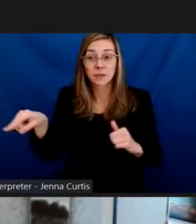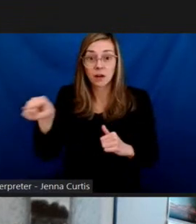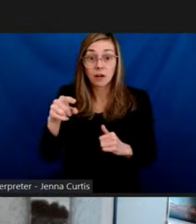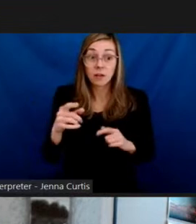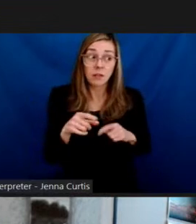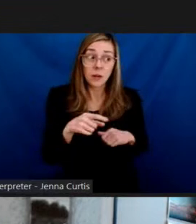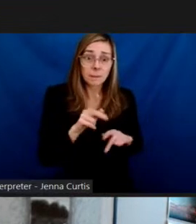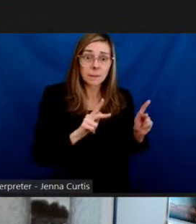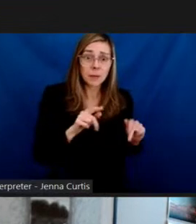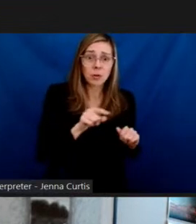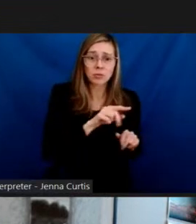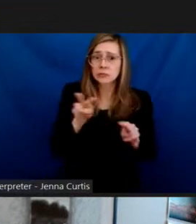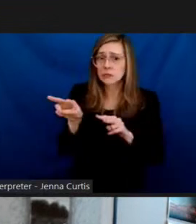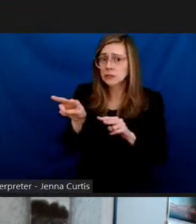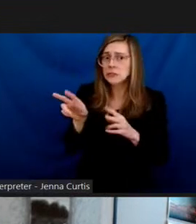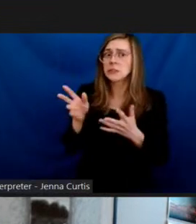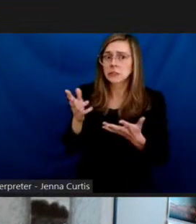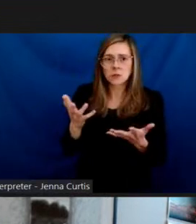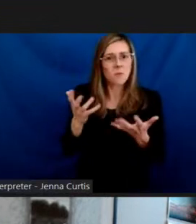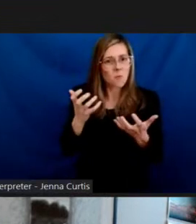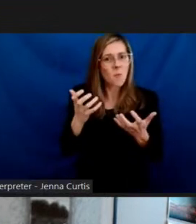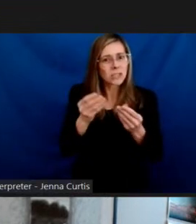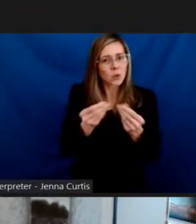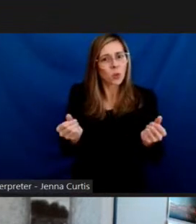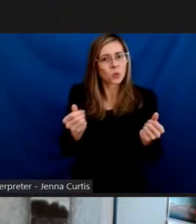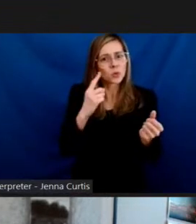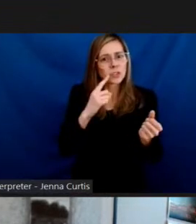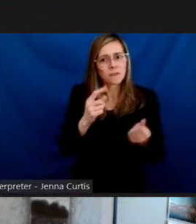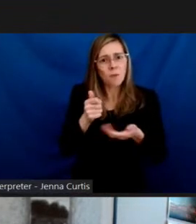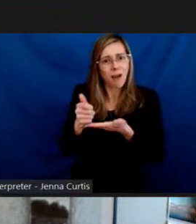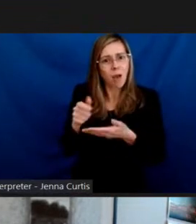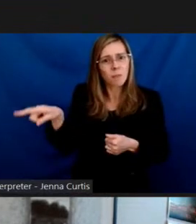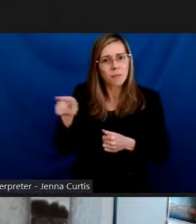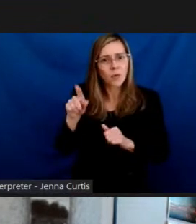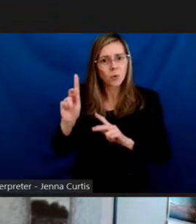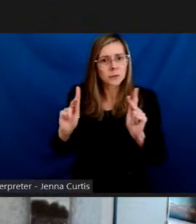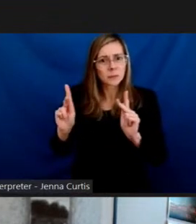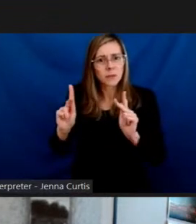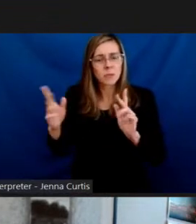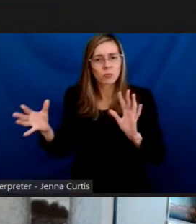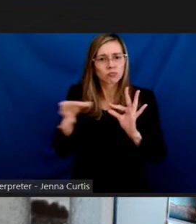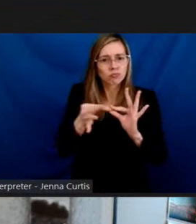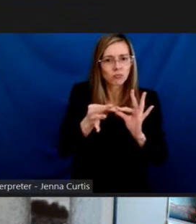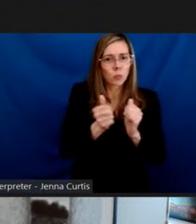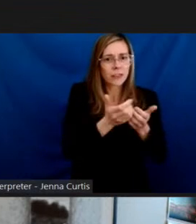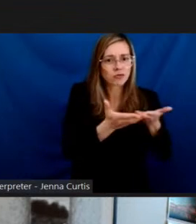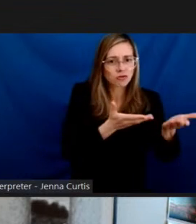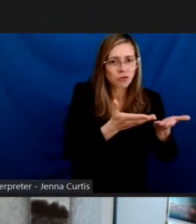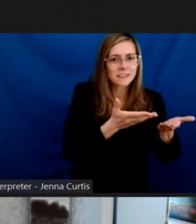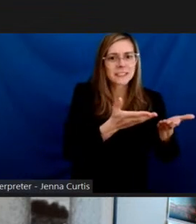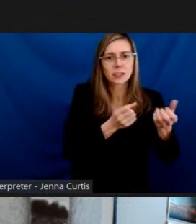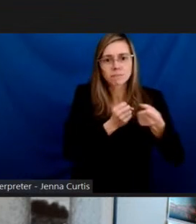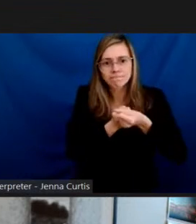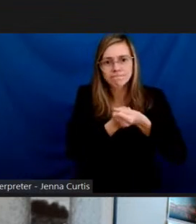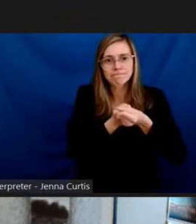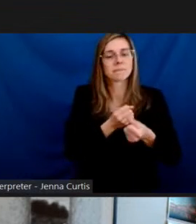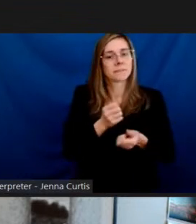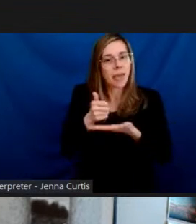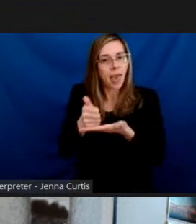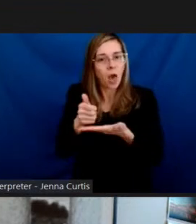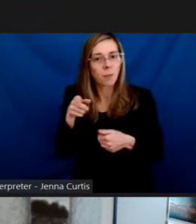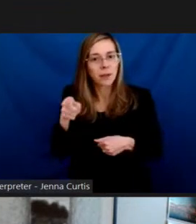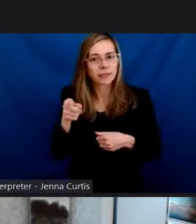causes of homelessness and connect people with services to help them get off and stay off the streets. This model